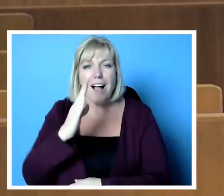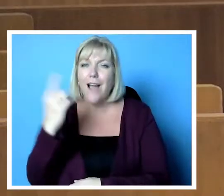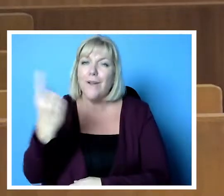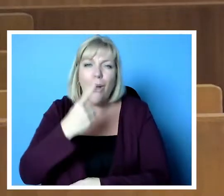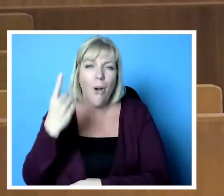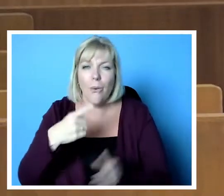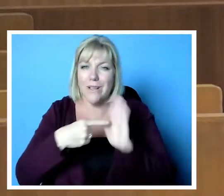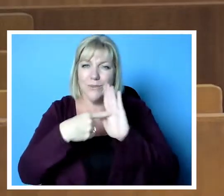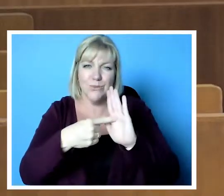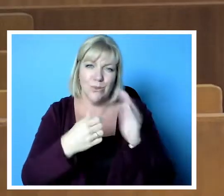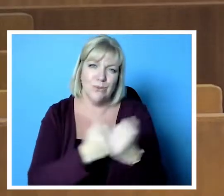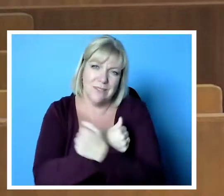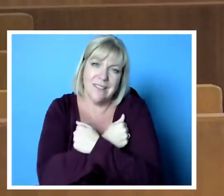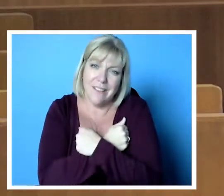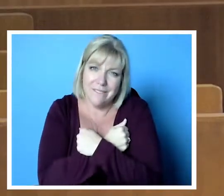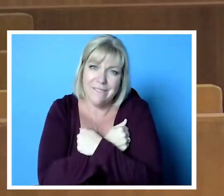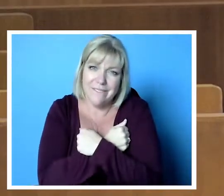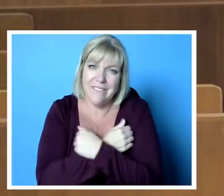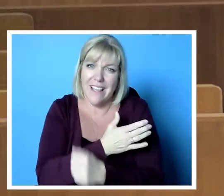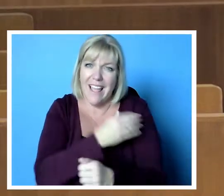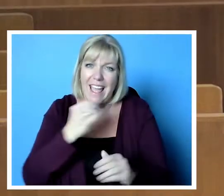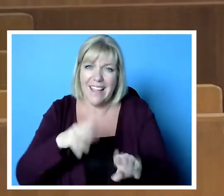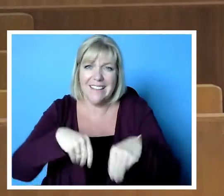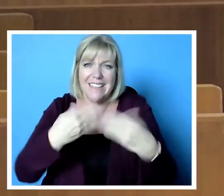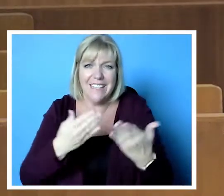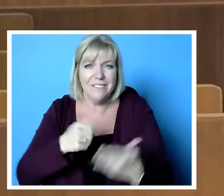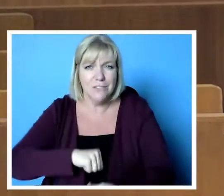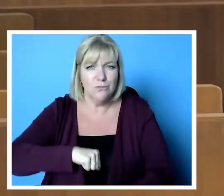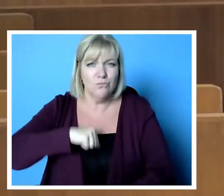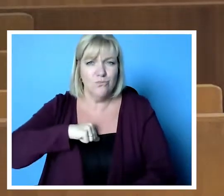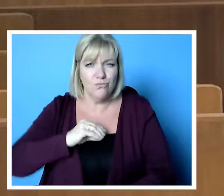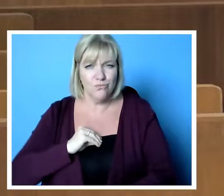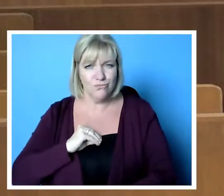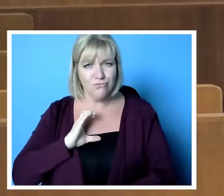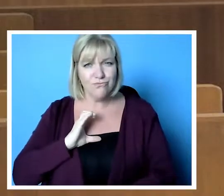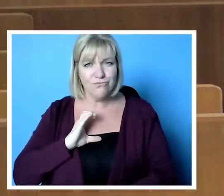compassion and restore dignity, always.